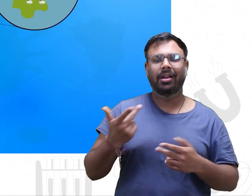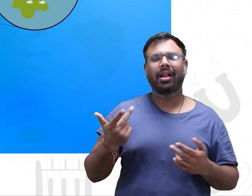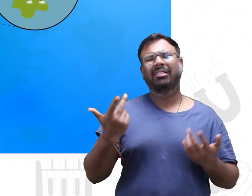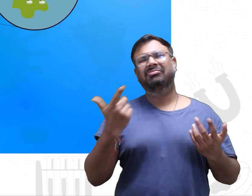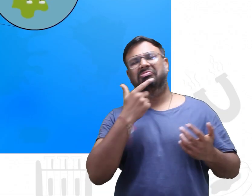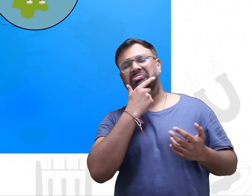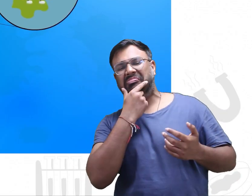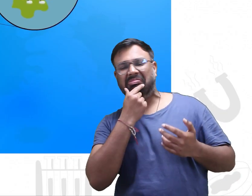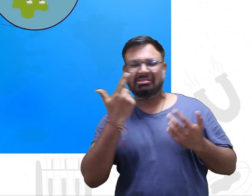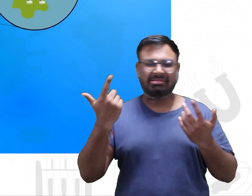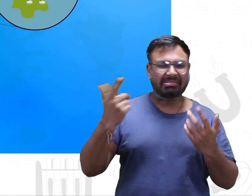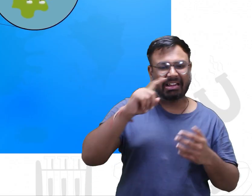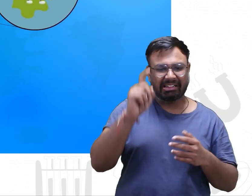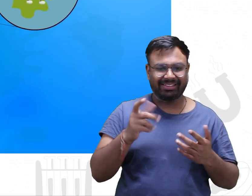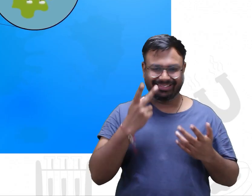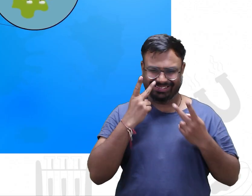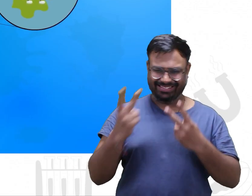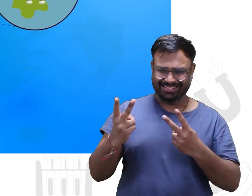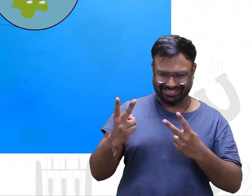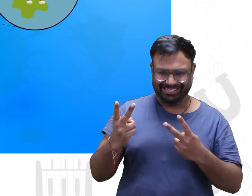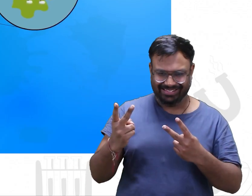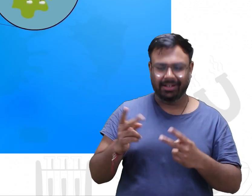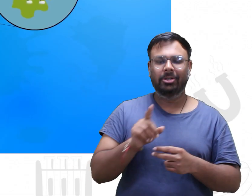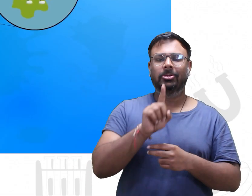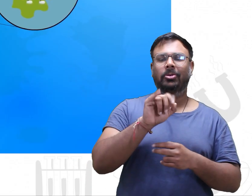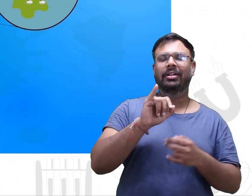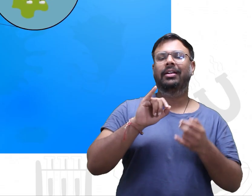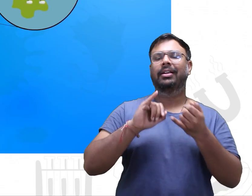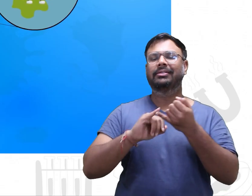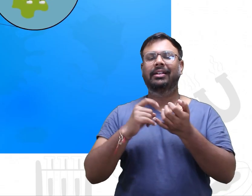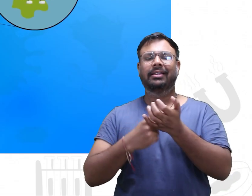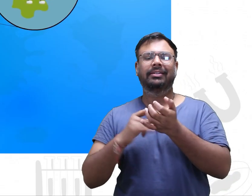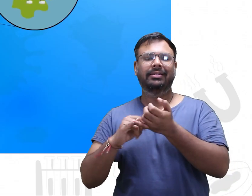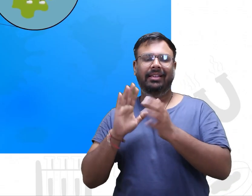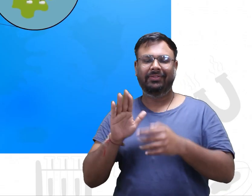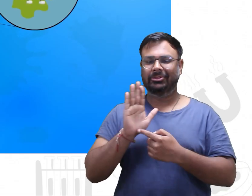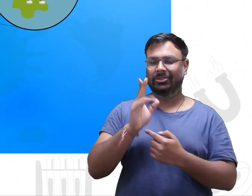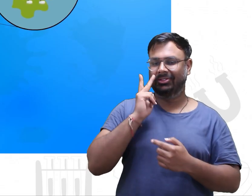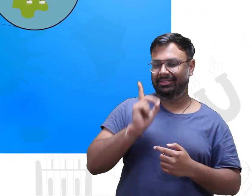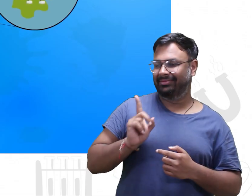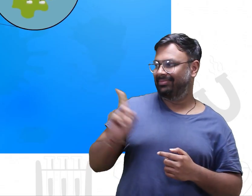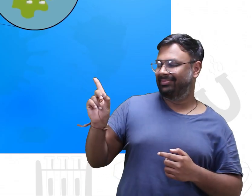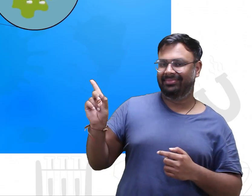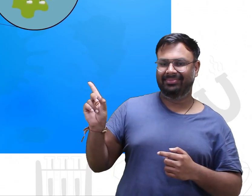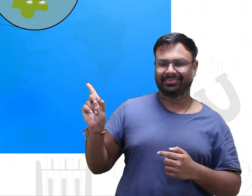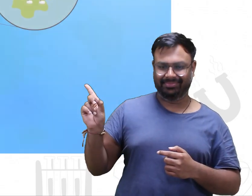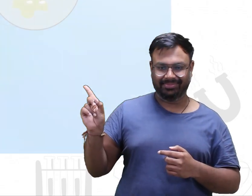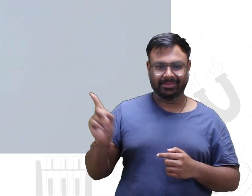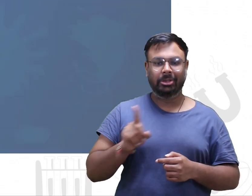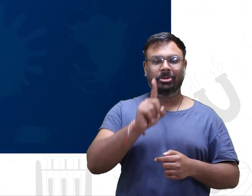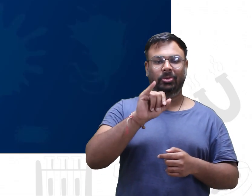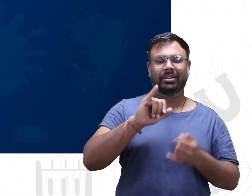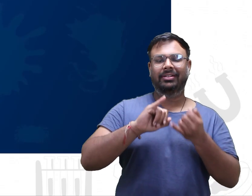name is? Which genus and species does it belong to? This can be done by 16S-rRNA gene sequencing. For